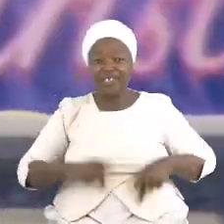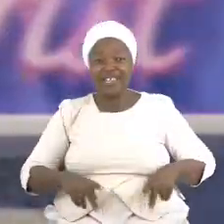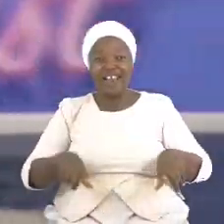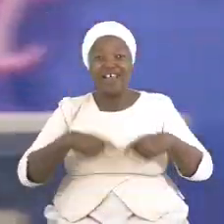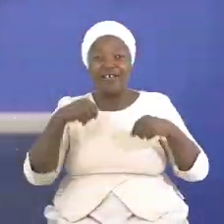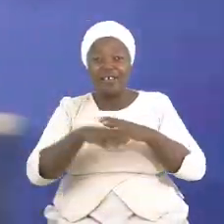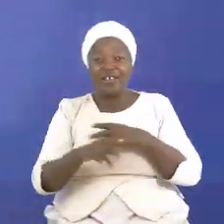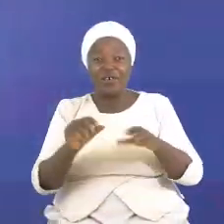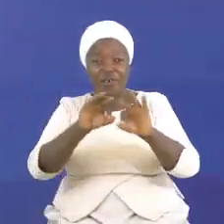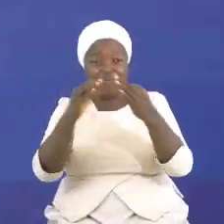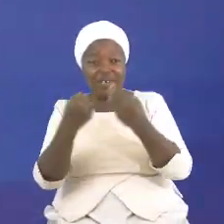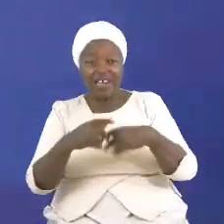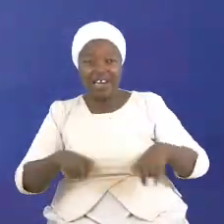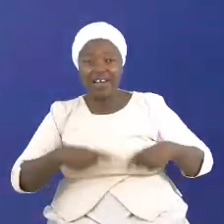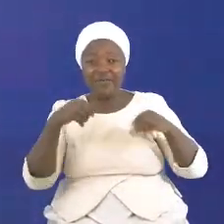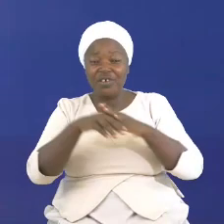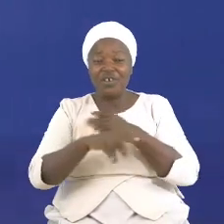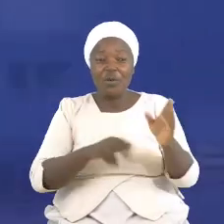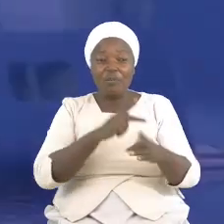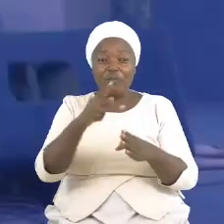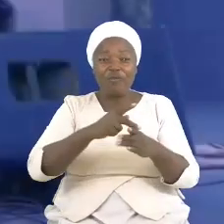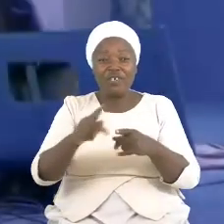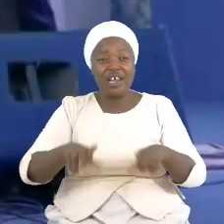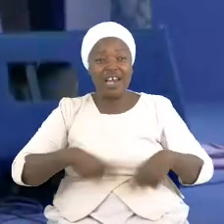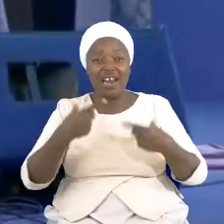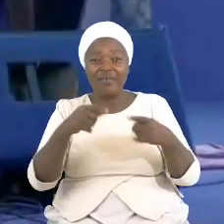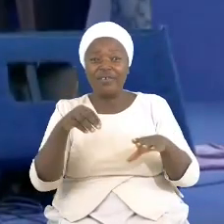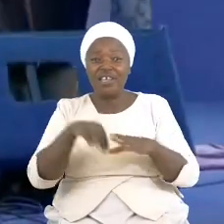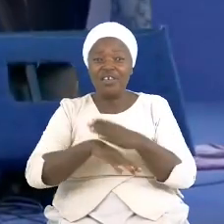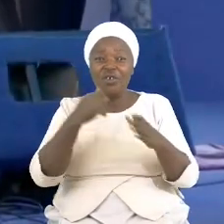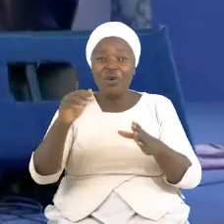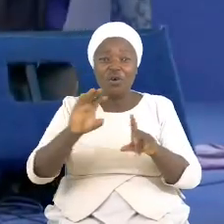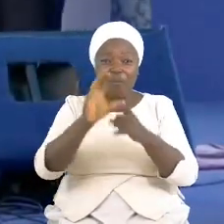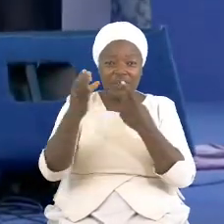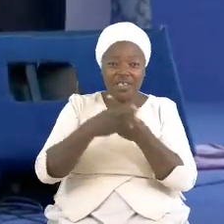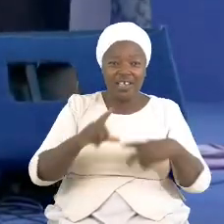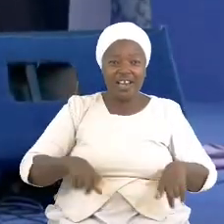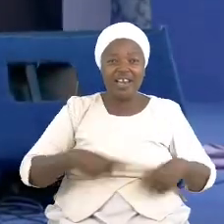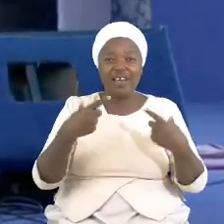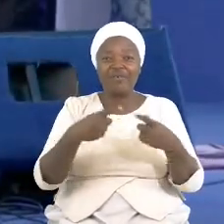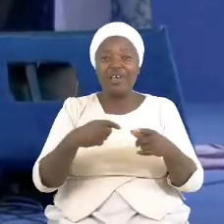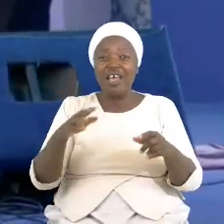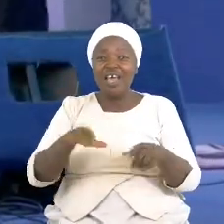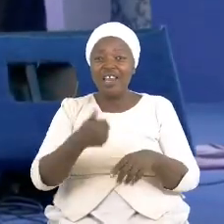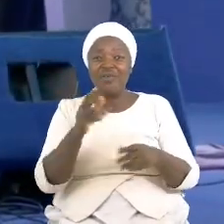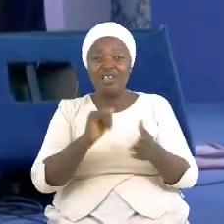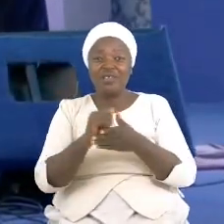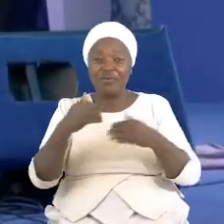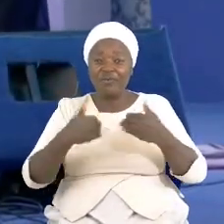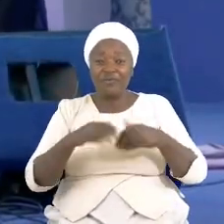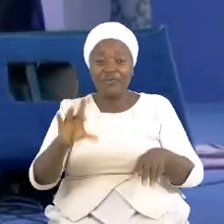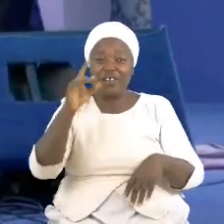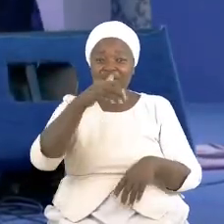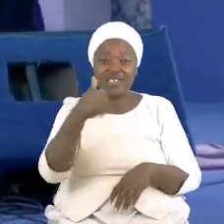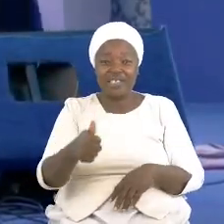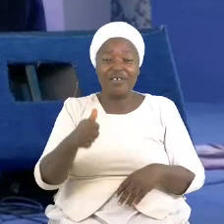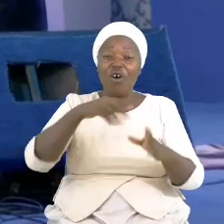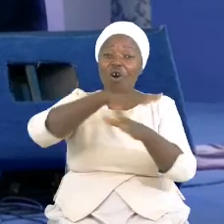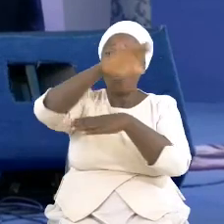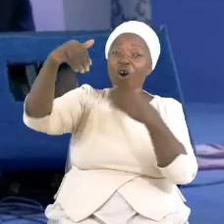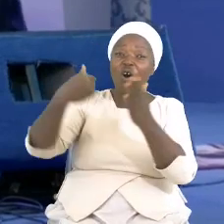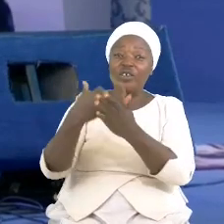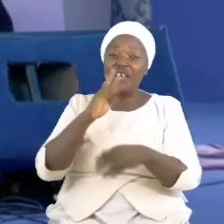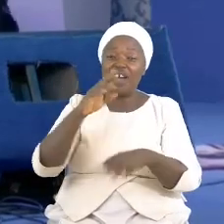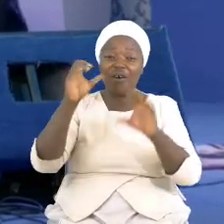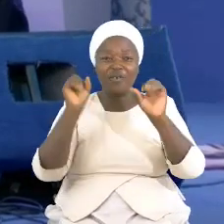family life, in your professional life, in your community life, anywhere you find yourself, all things are possible